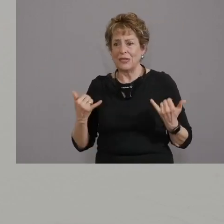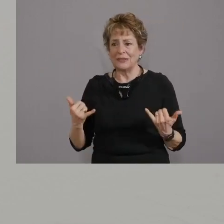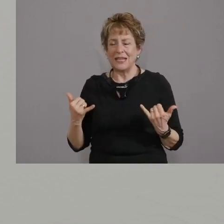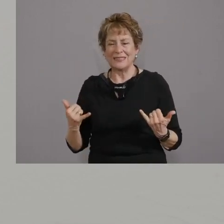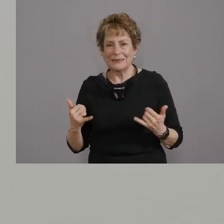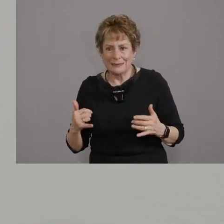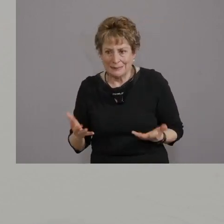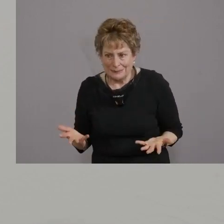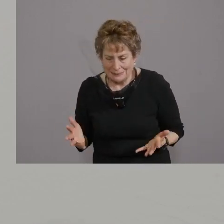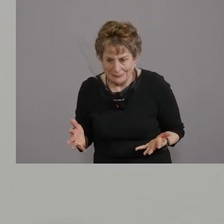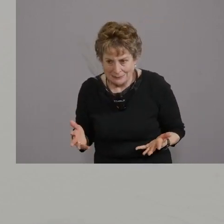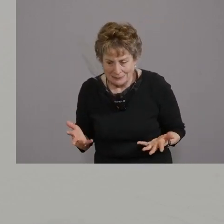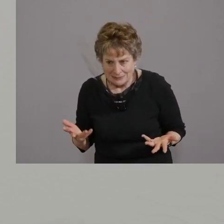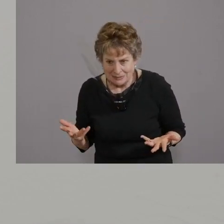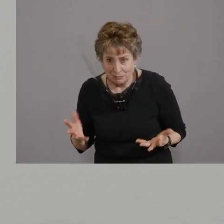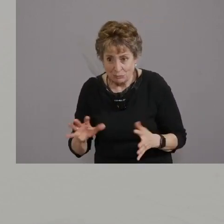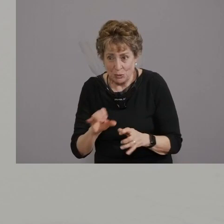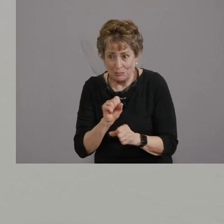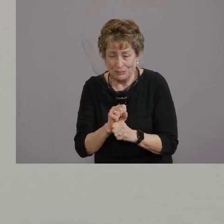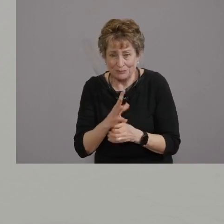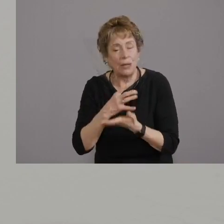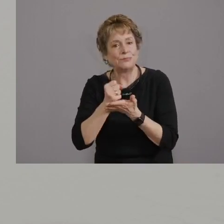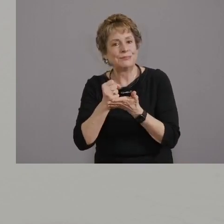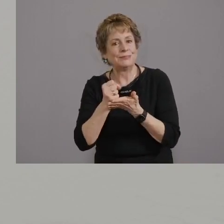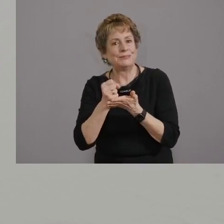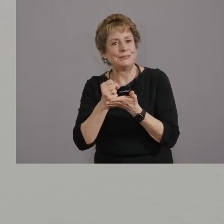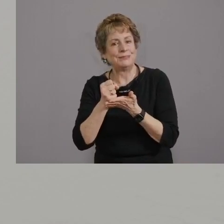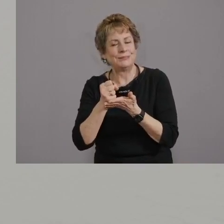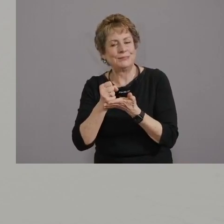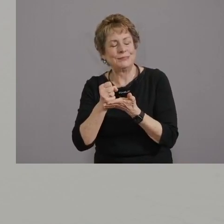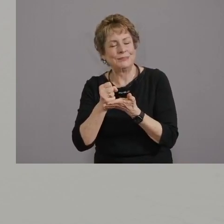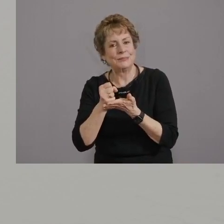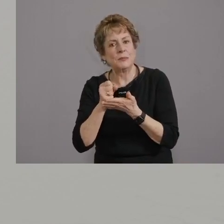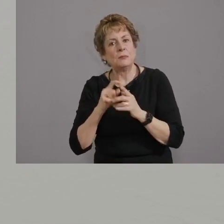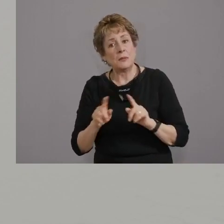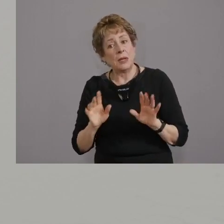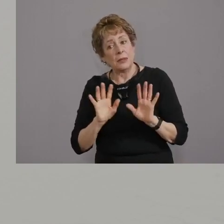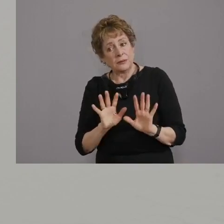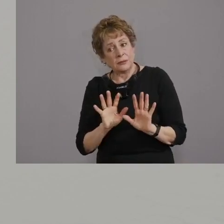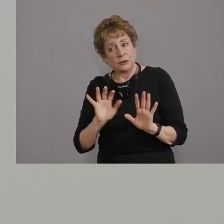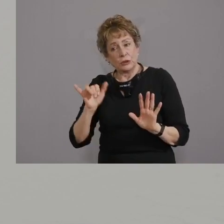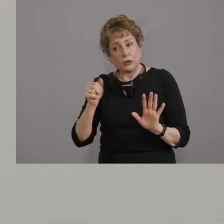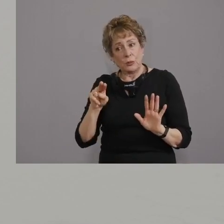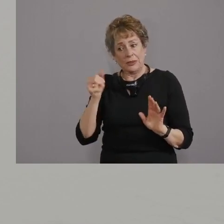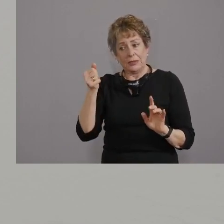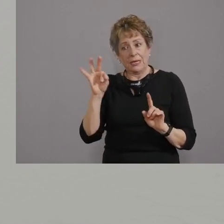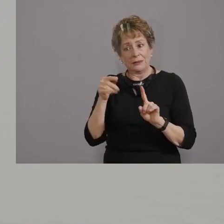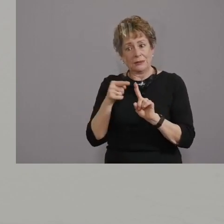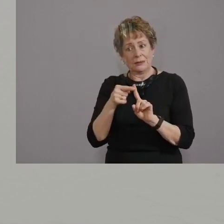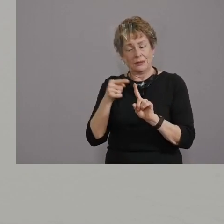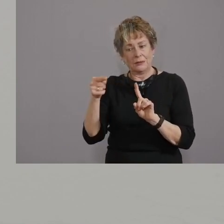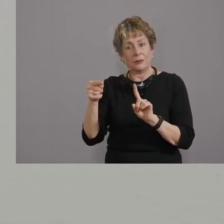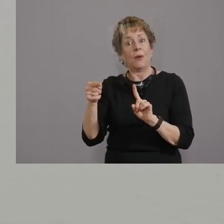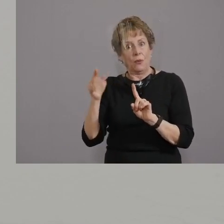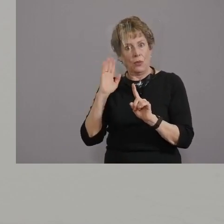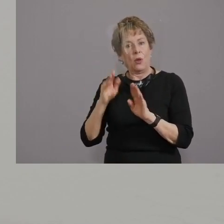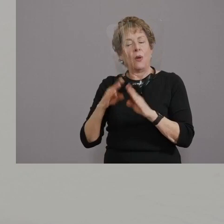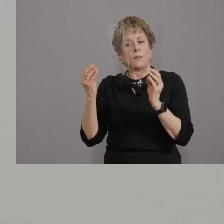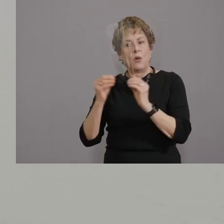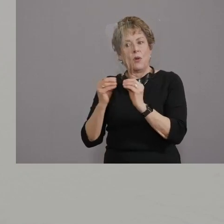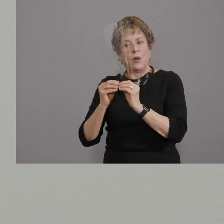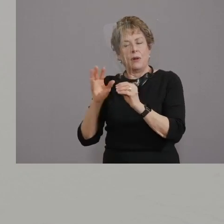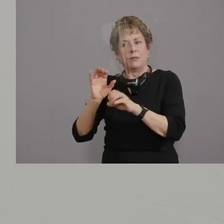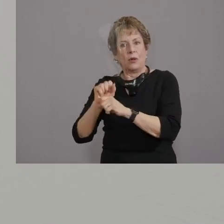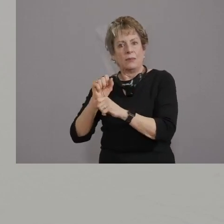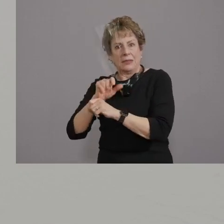are out of appointments, but more will open up on January 19th. And we're always looking to see if we can add more capacity with the